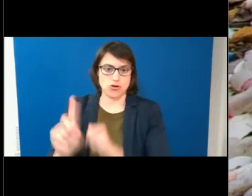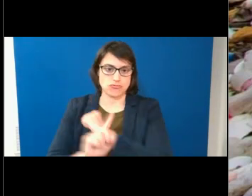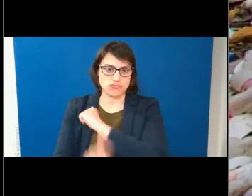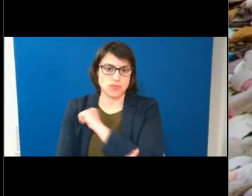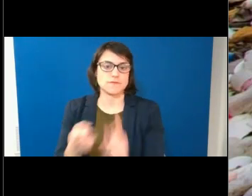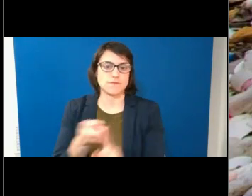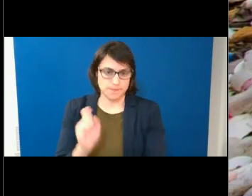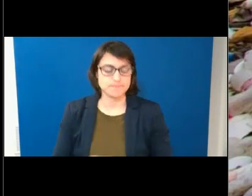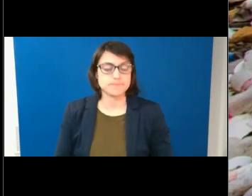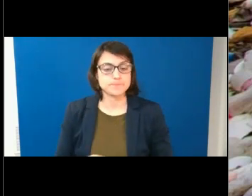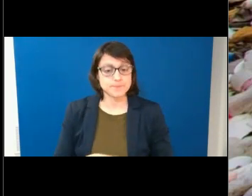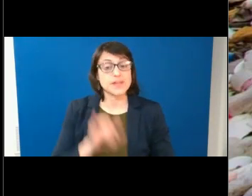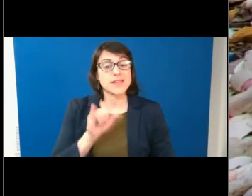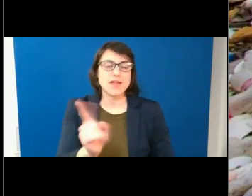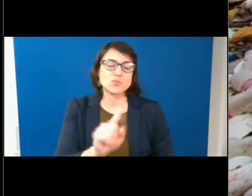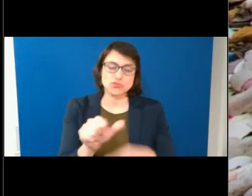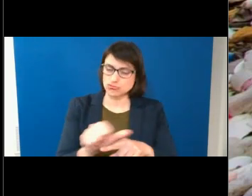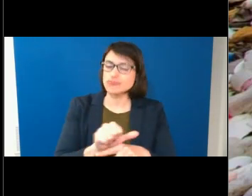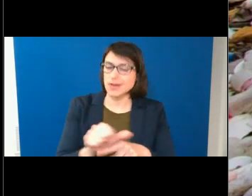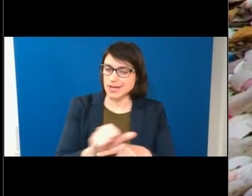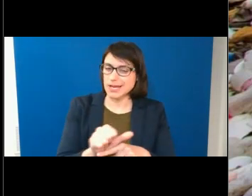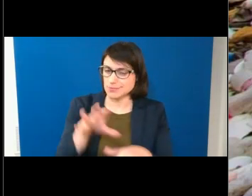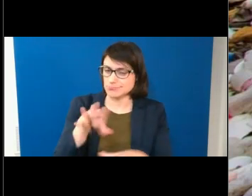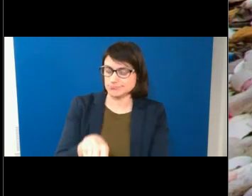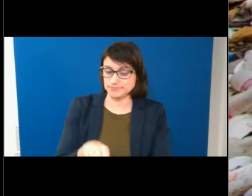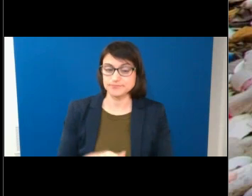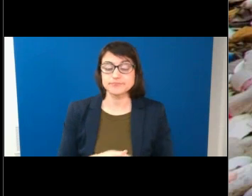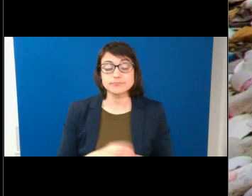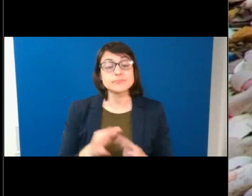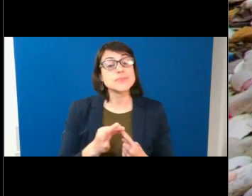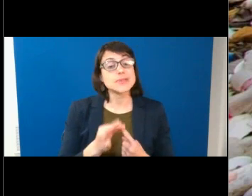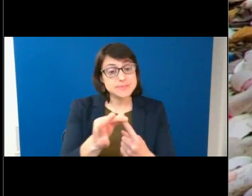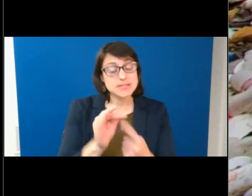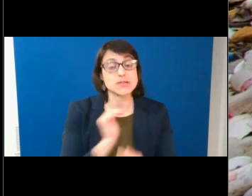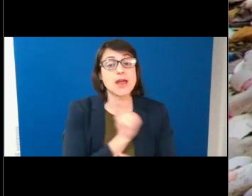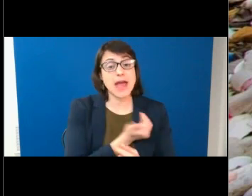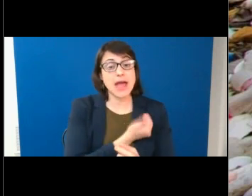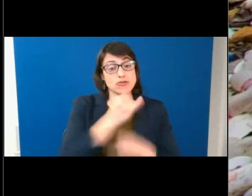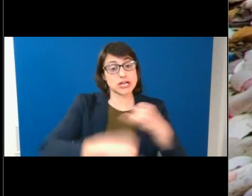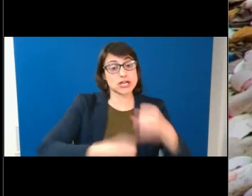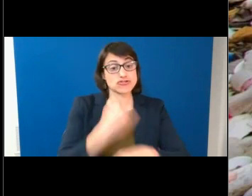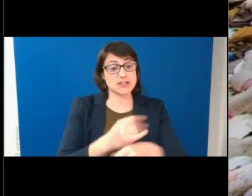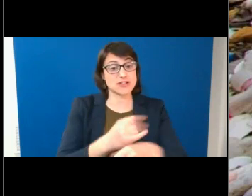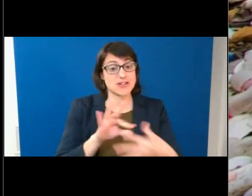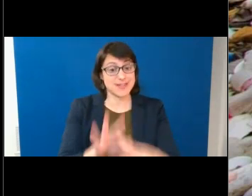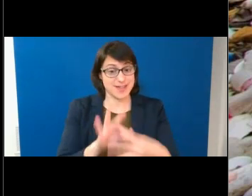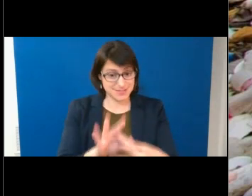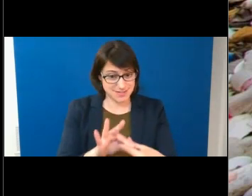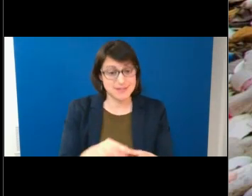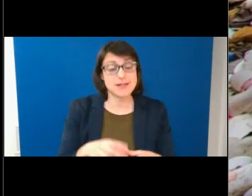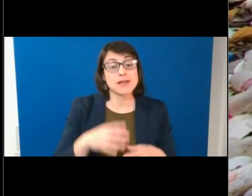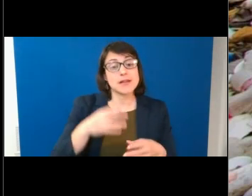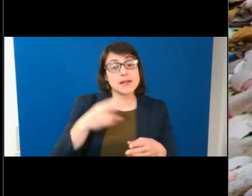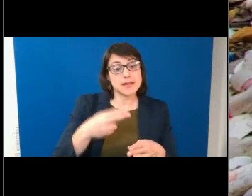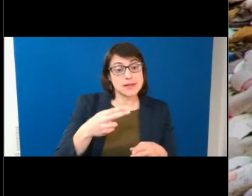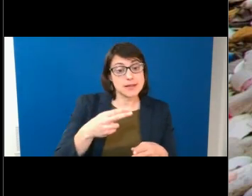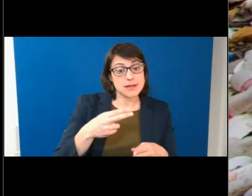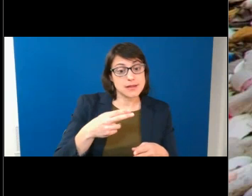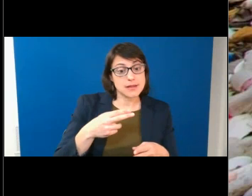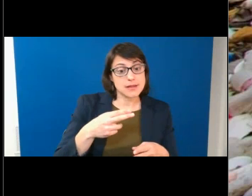in, especially through the work of our binational liaison, Ana Aguirre. Much of our work in Mexico is going and working